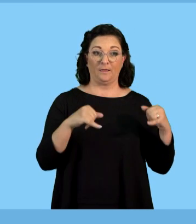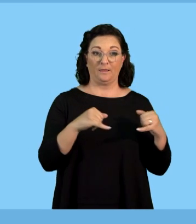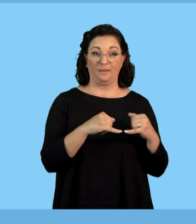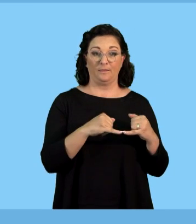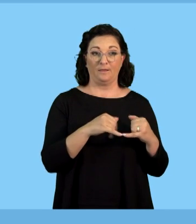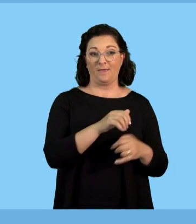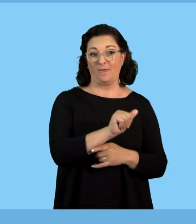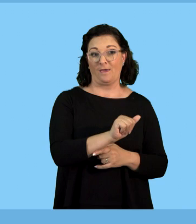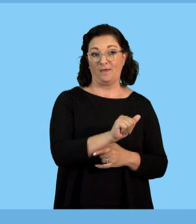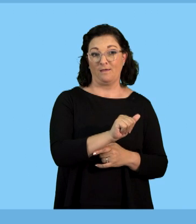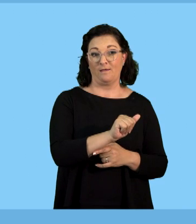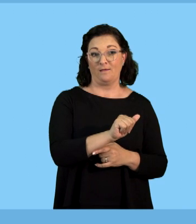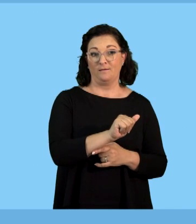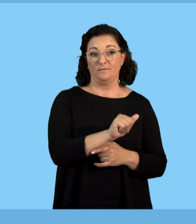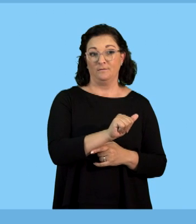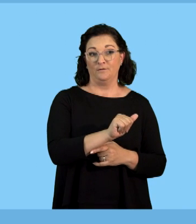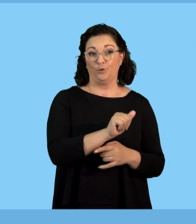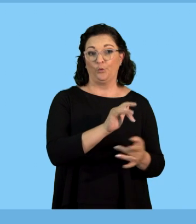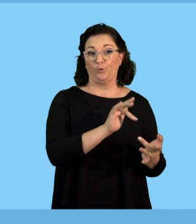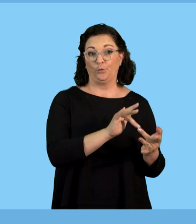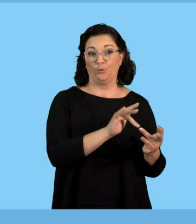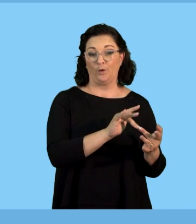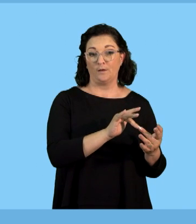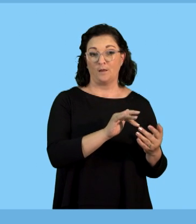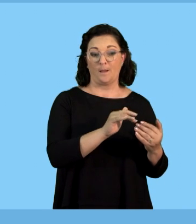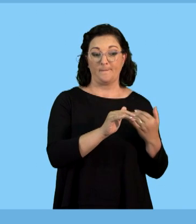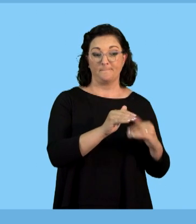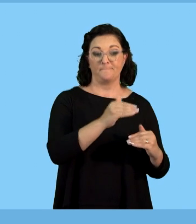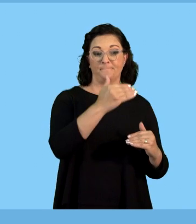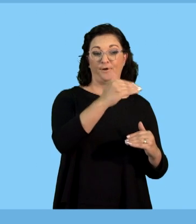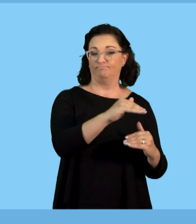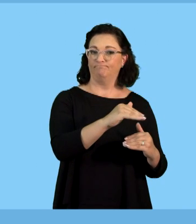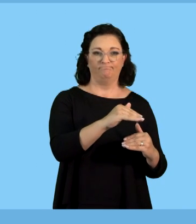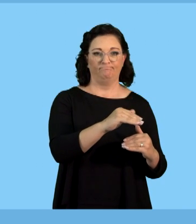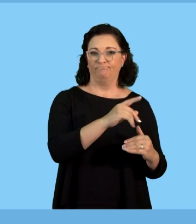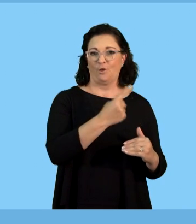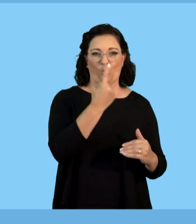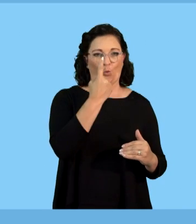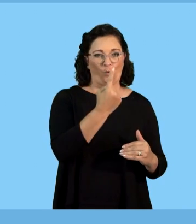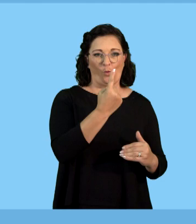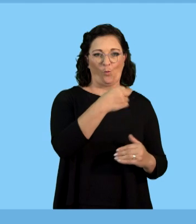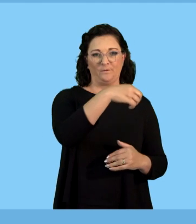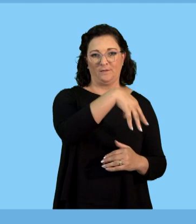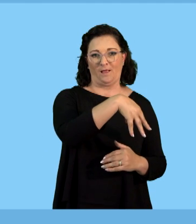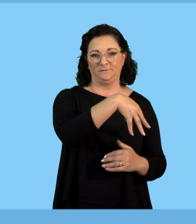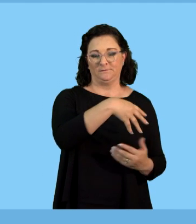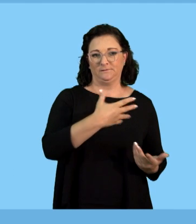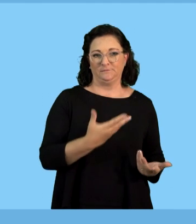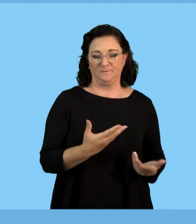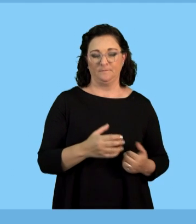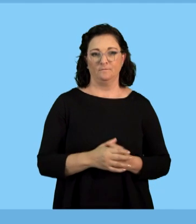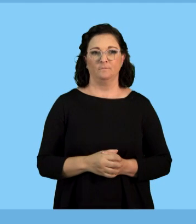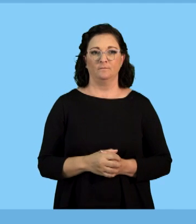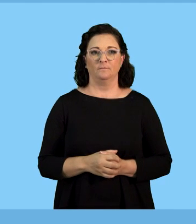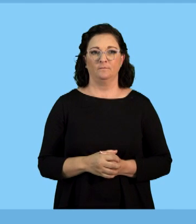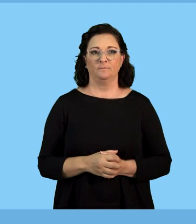can't say that the light bulb A, circuit A, is connected in parallel because there's only just one pathway for the current to